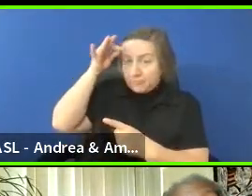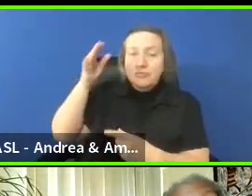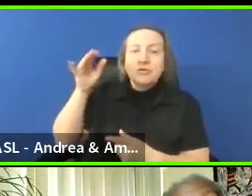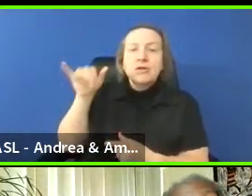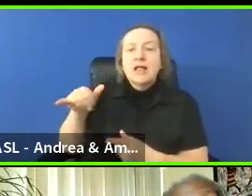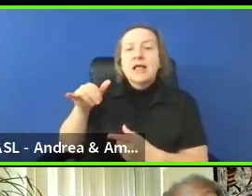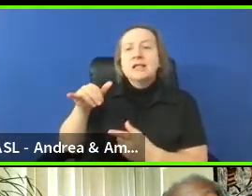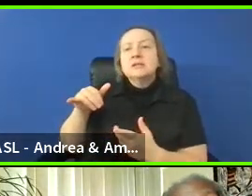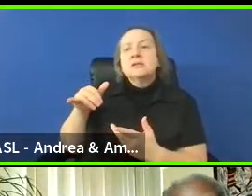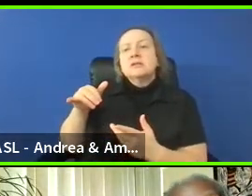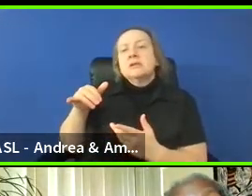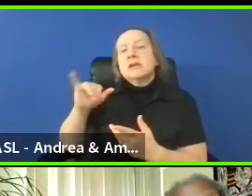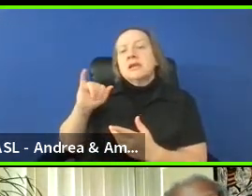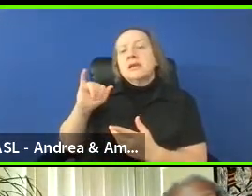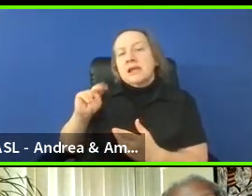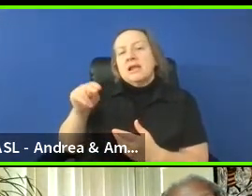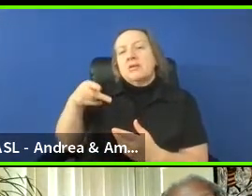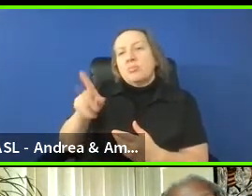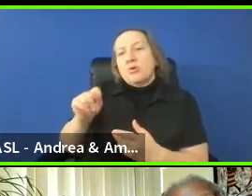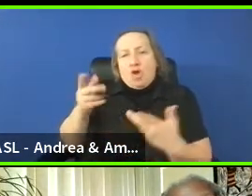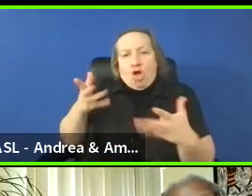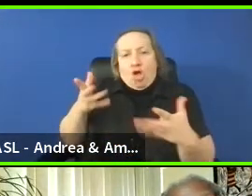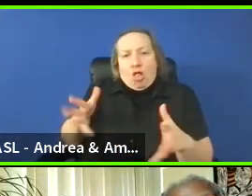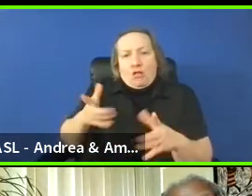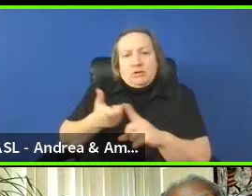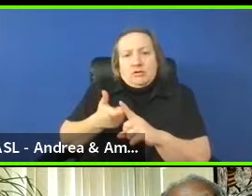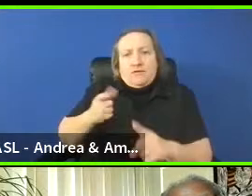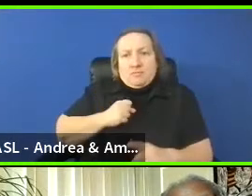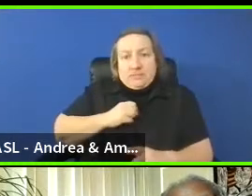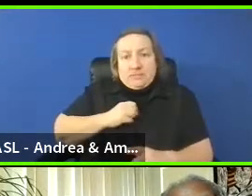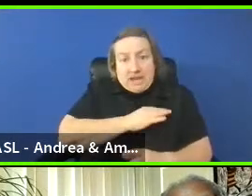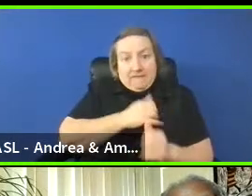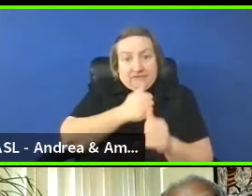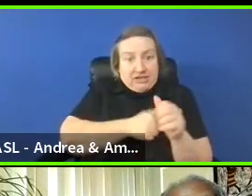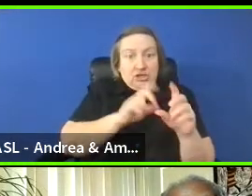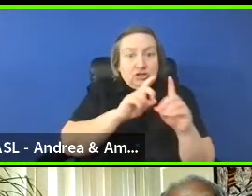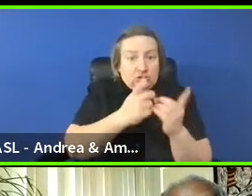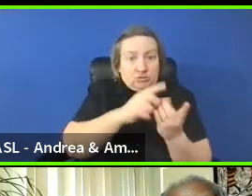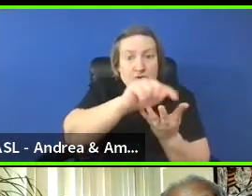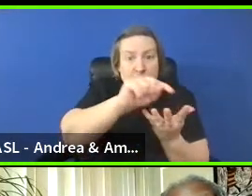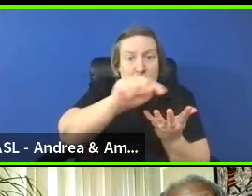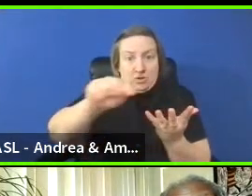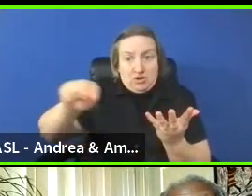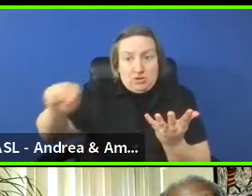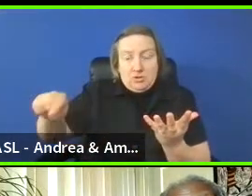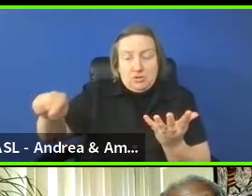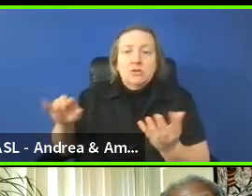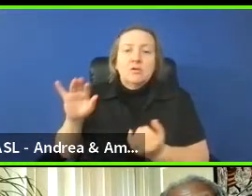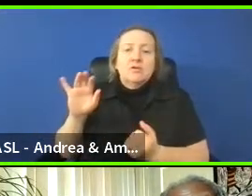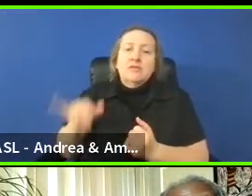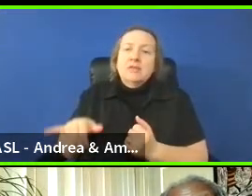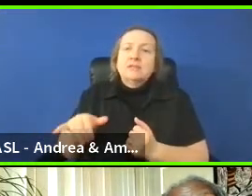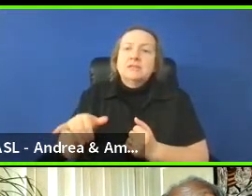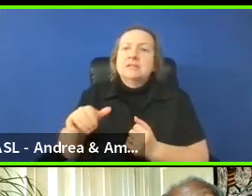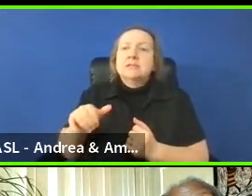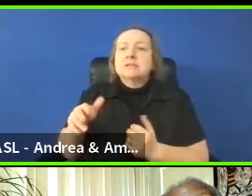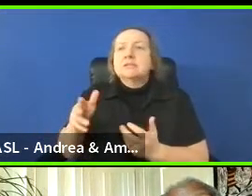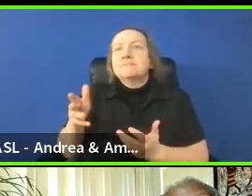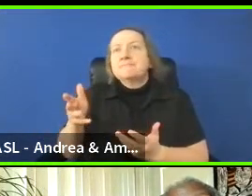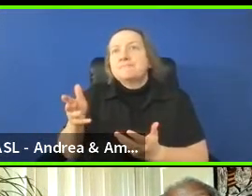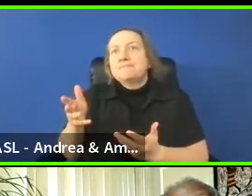done with the staff members from each of the partners. So these are things